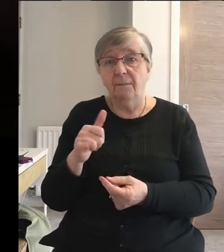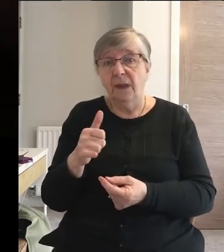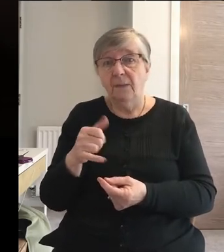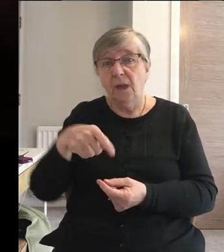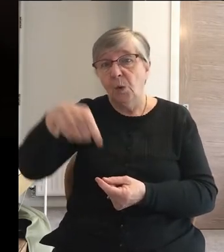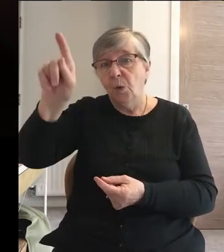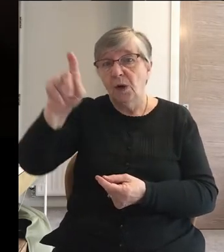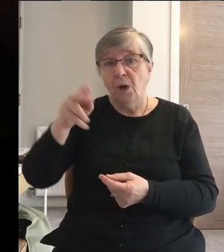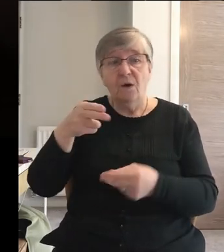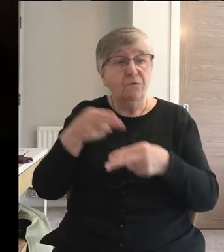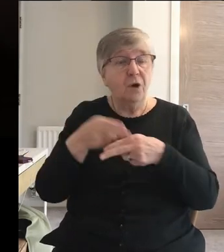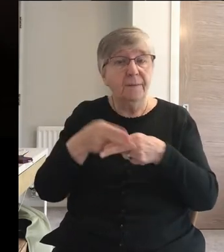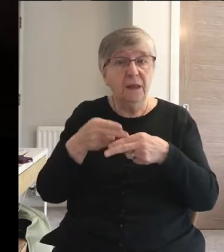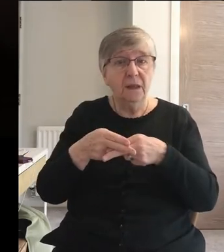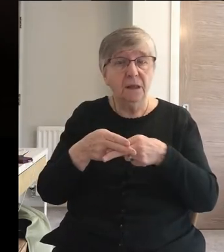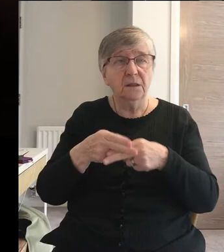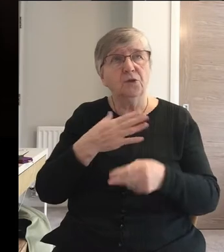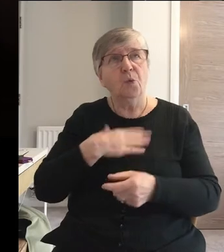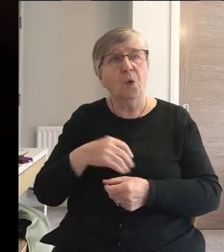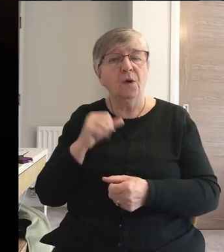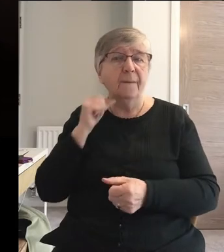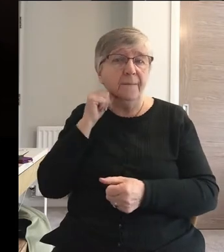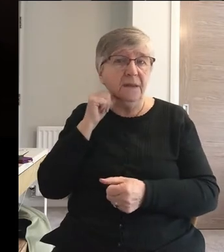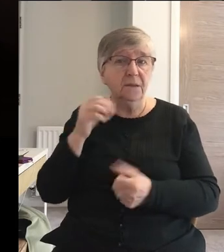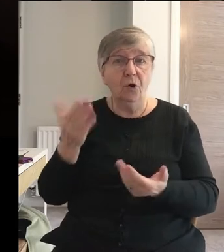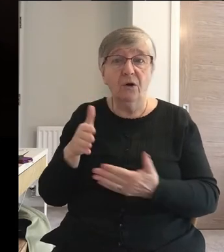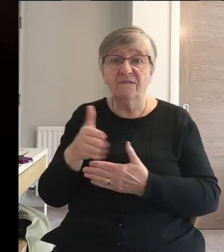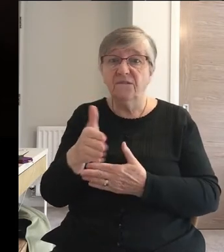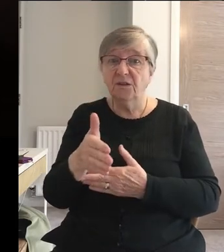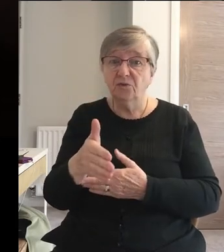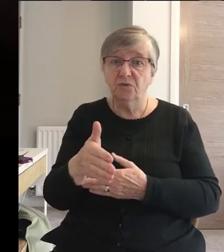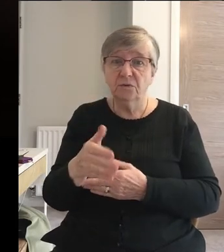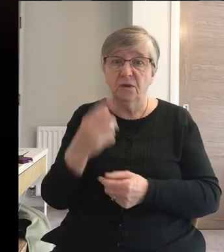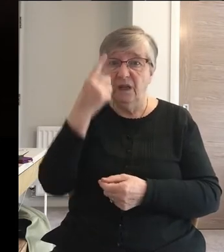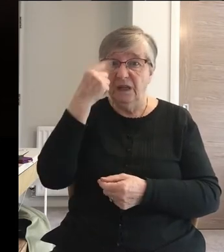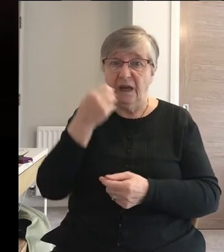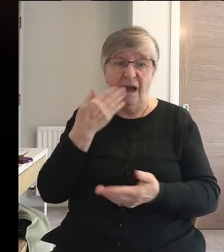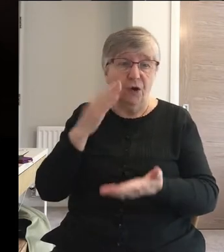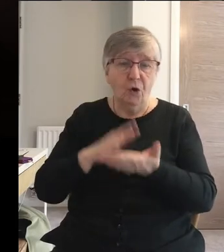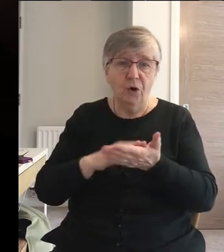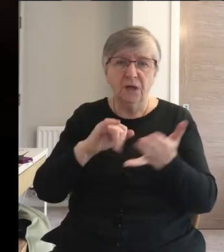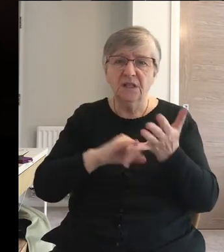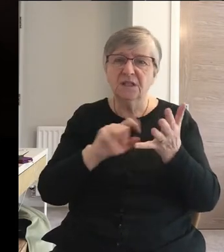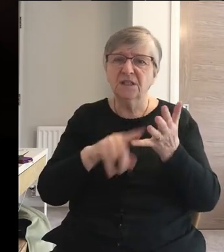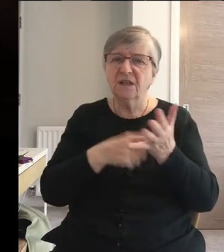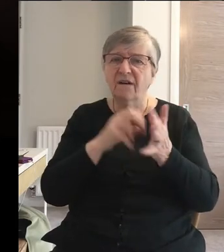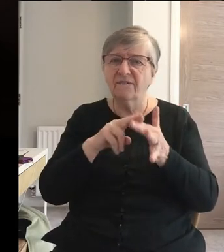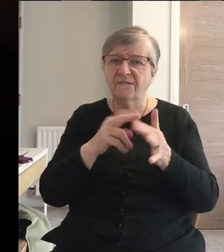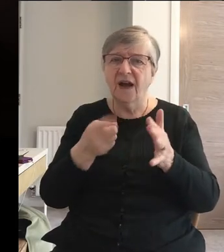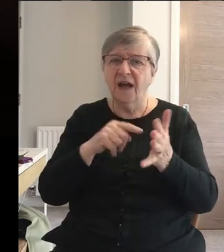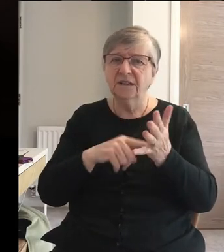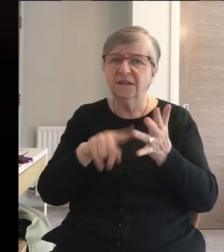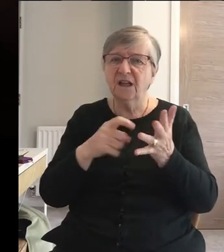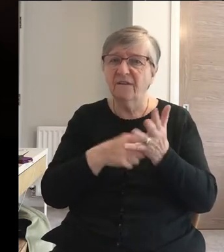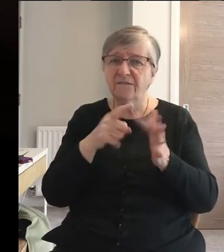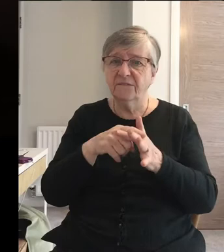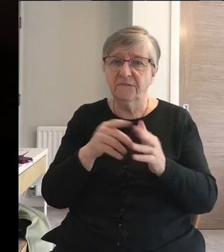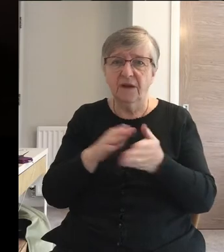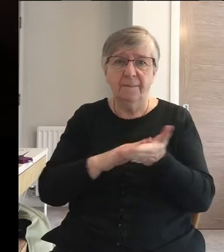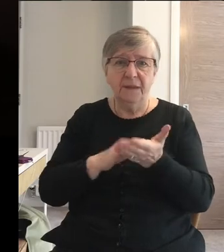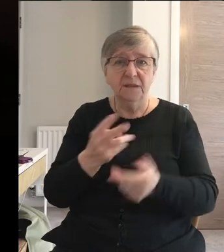You know, maybe going out for a meal, do you want meat or would you like fish? Well, you can order surf and turf and have a bit of